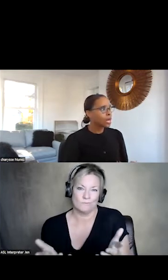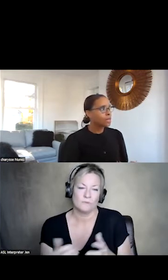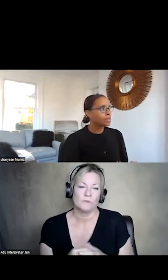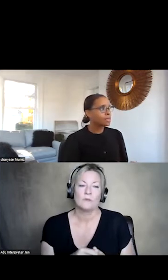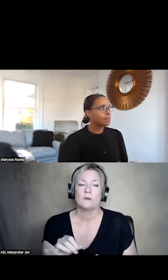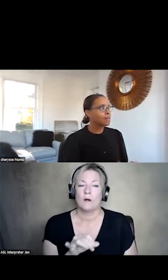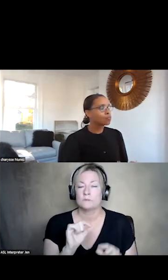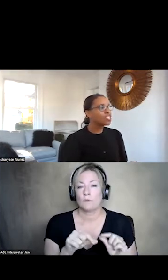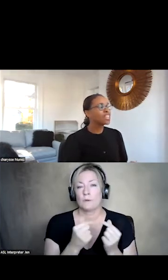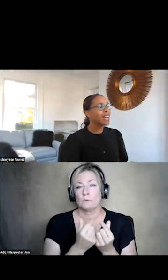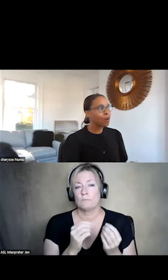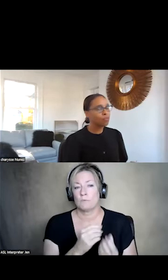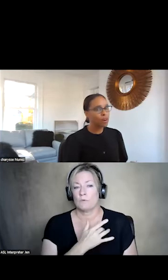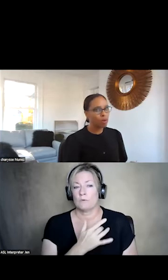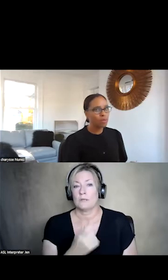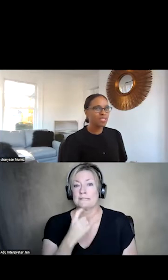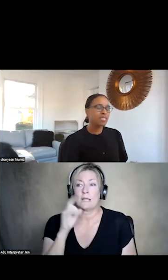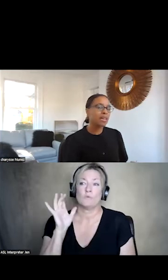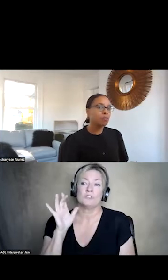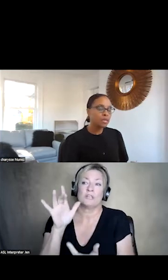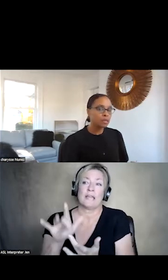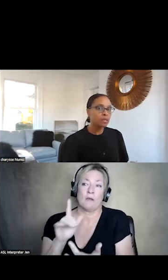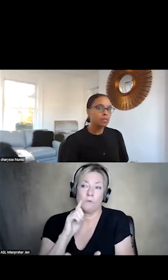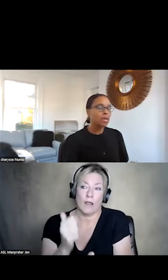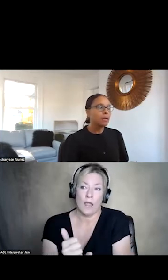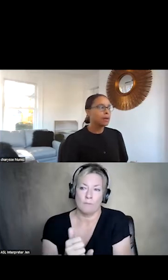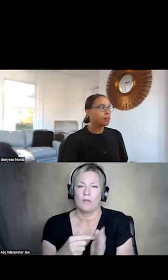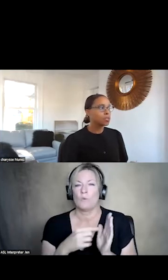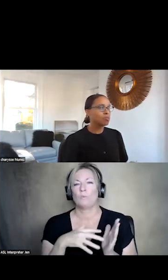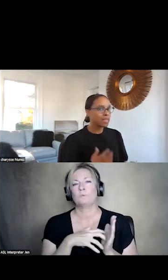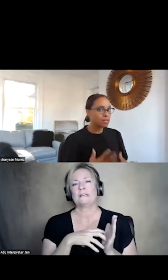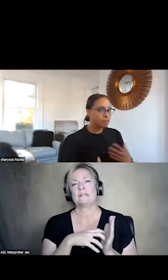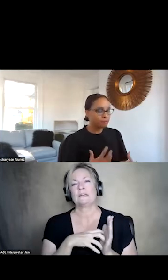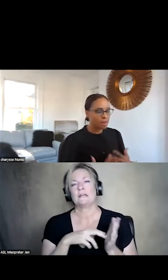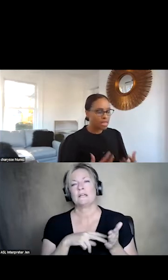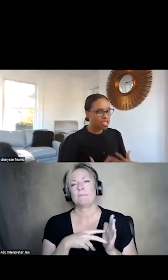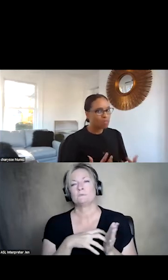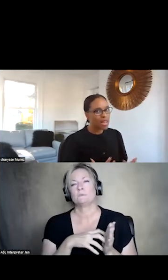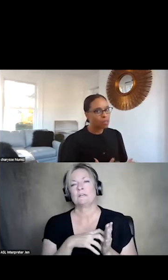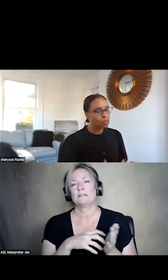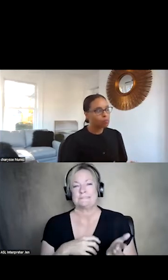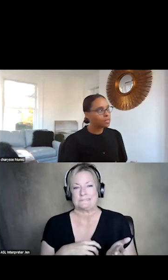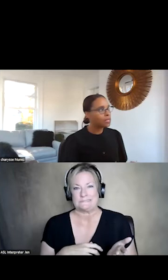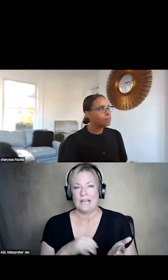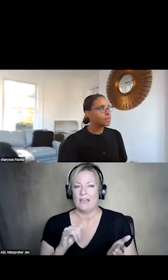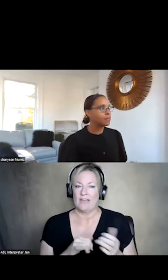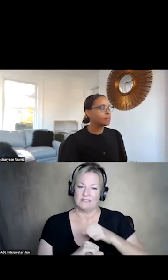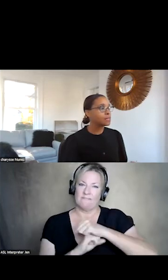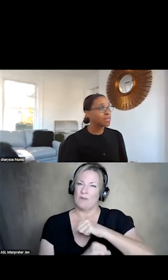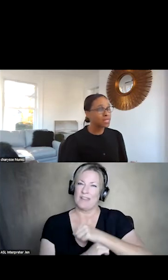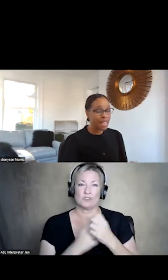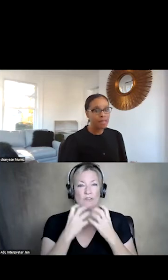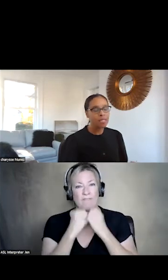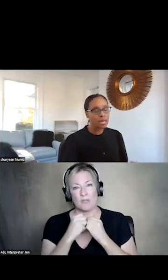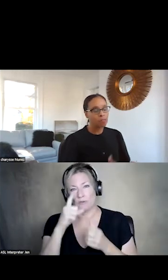more inclined to say that reaching out for help is a sign of weakness. So that's a foundational value and belief that